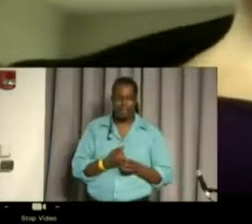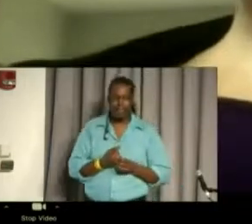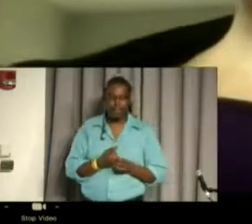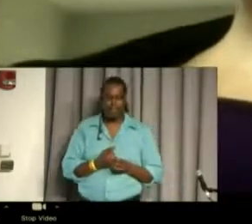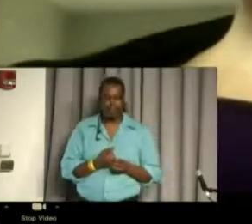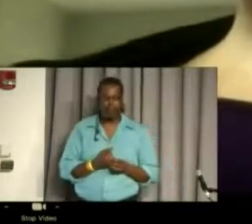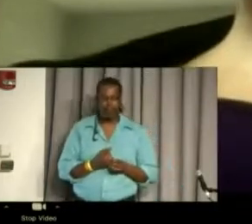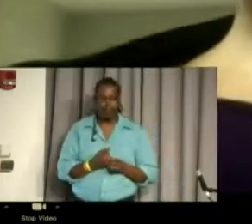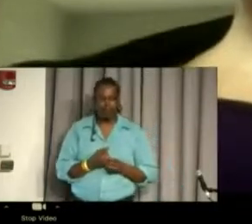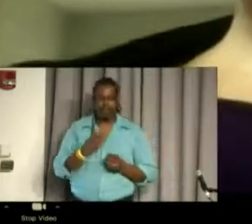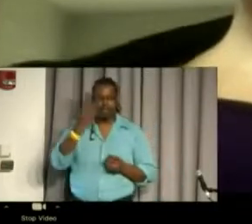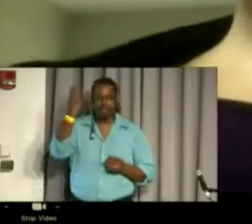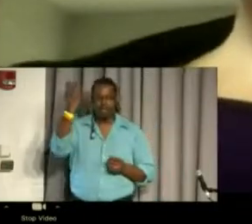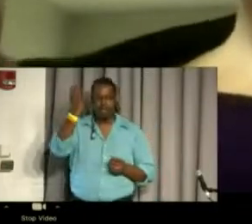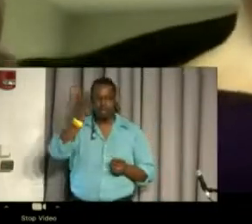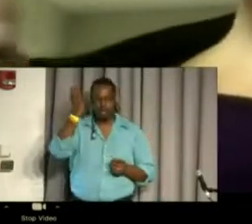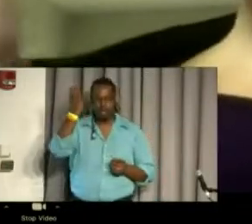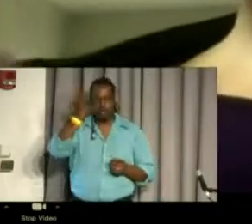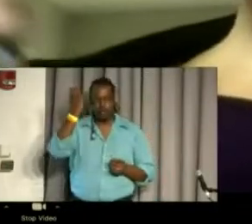that European